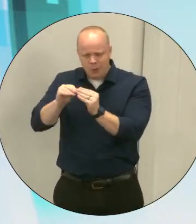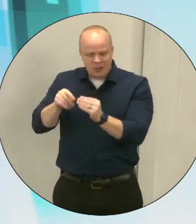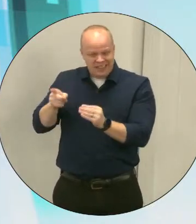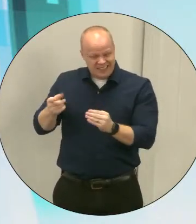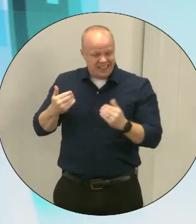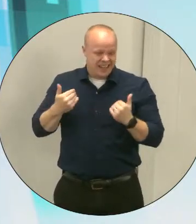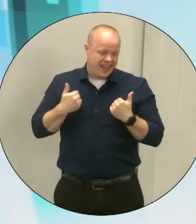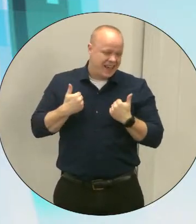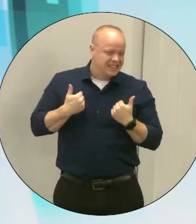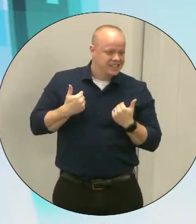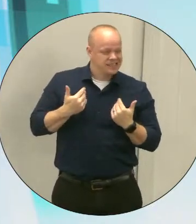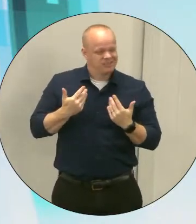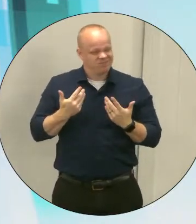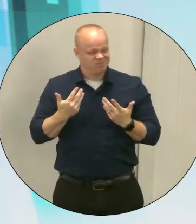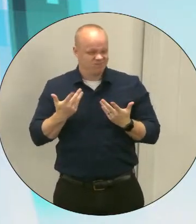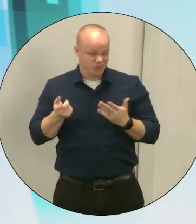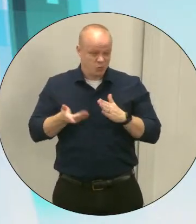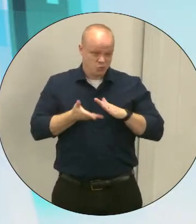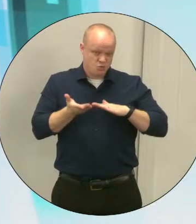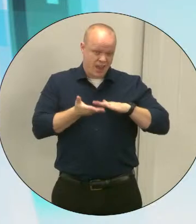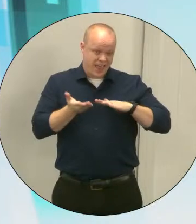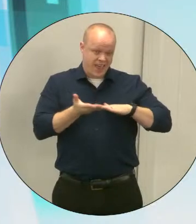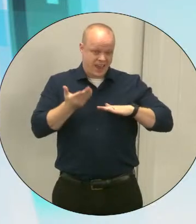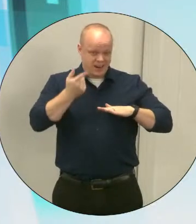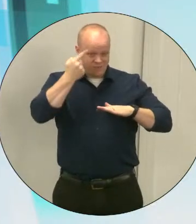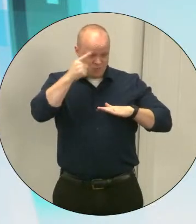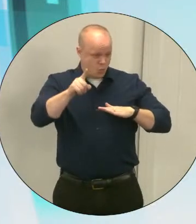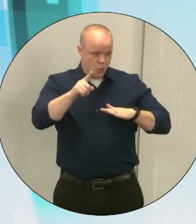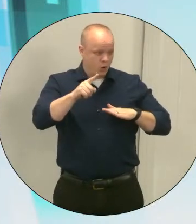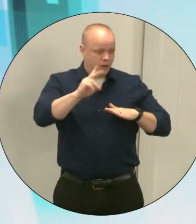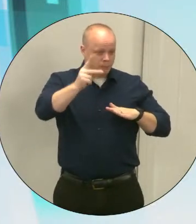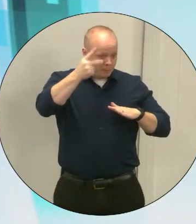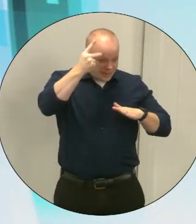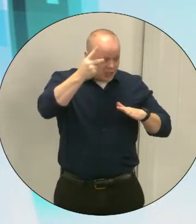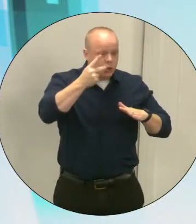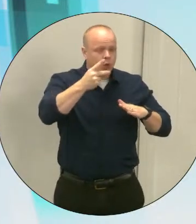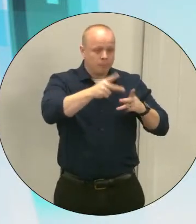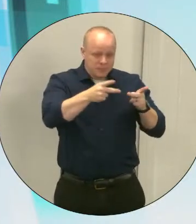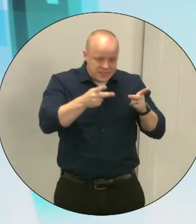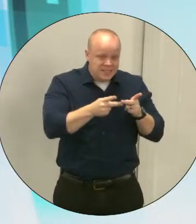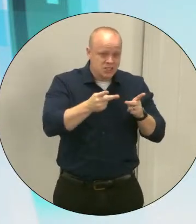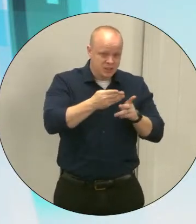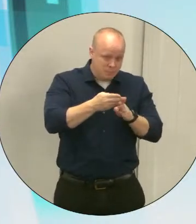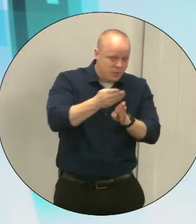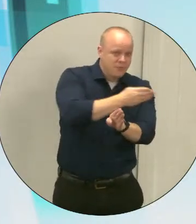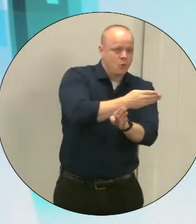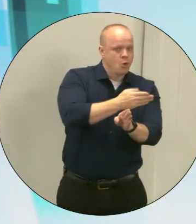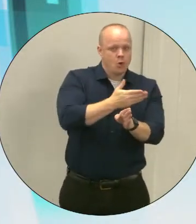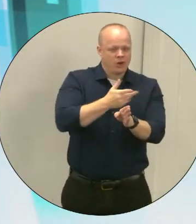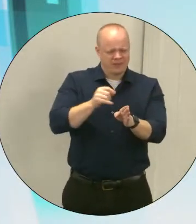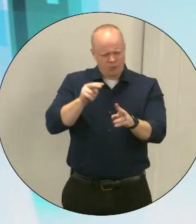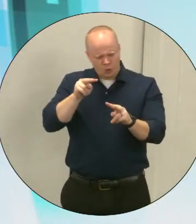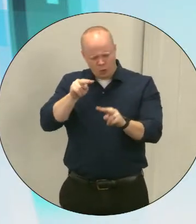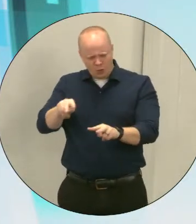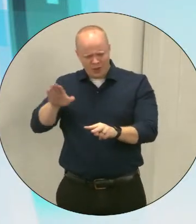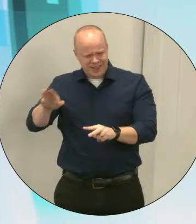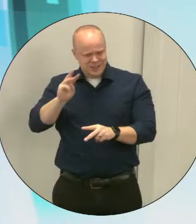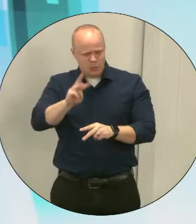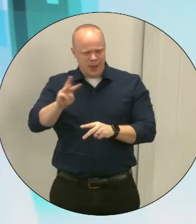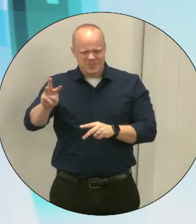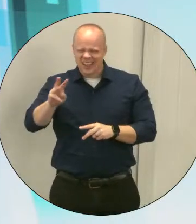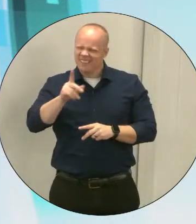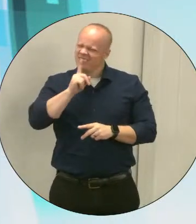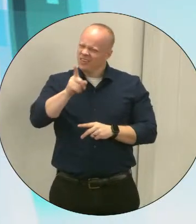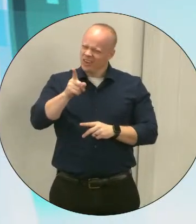has ran for a political position previously, and if you look at his website, I mean, it's